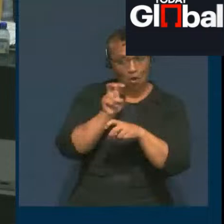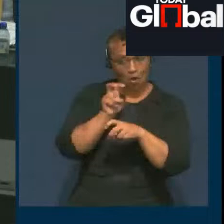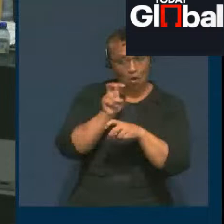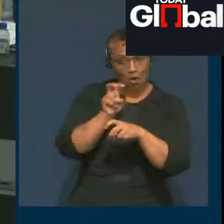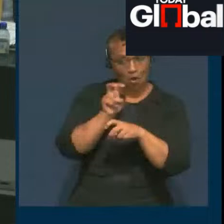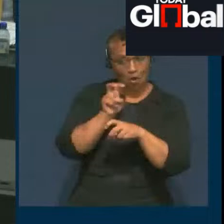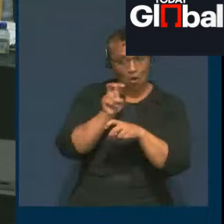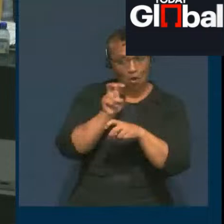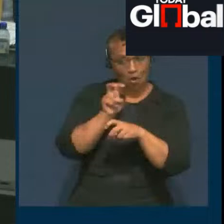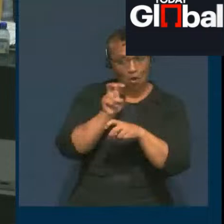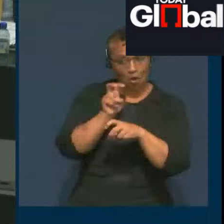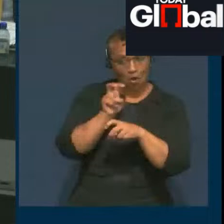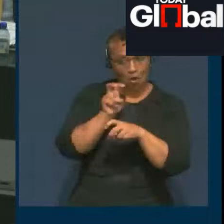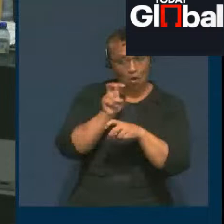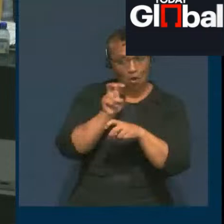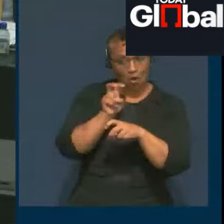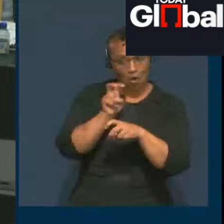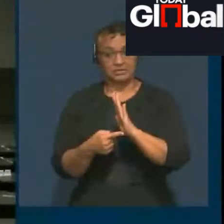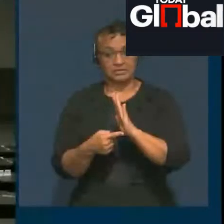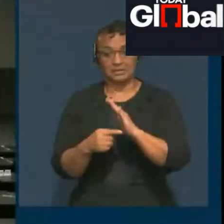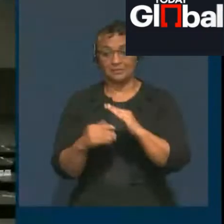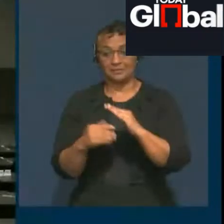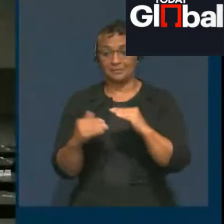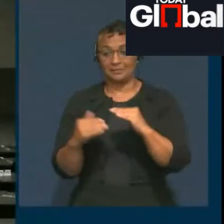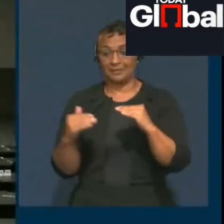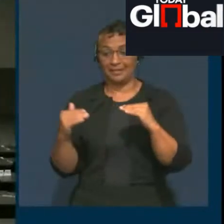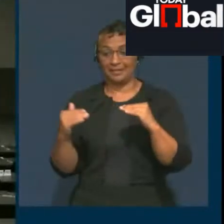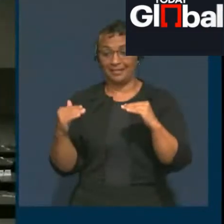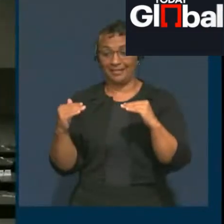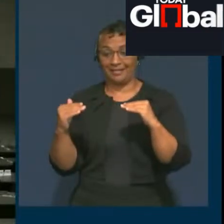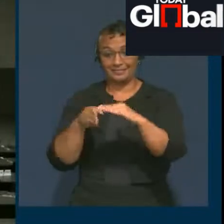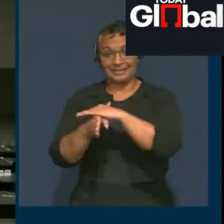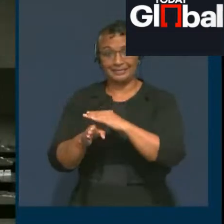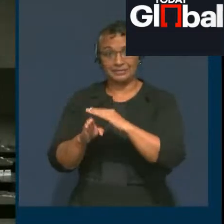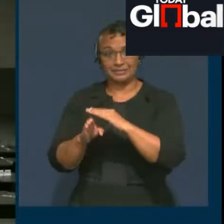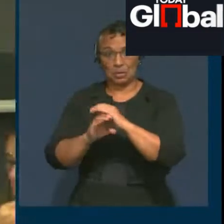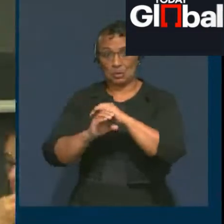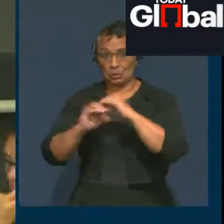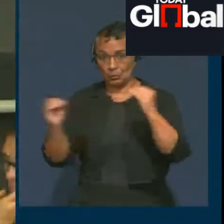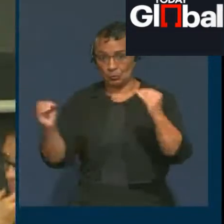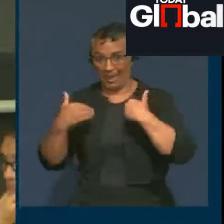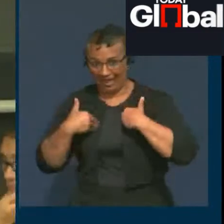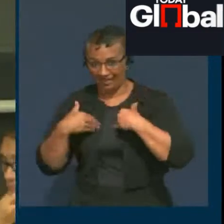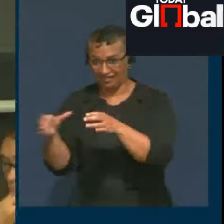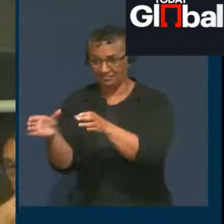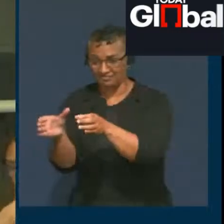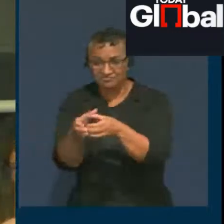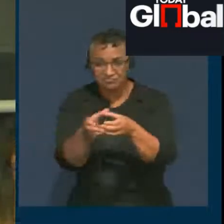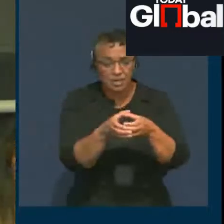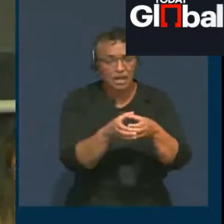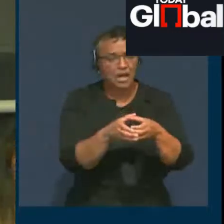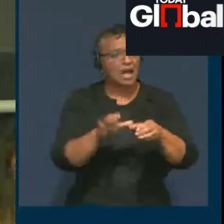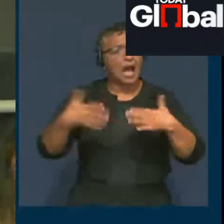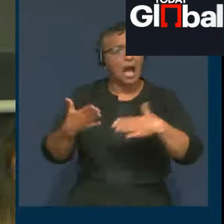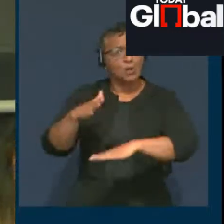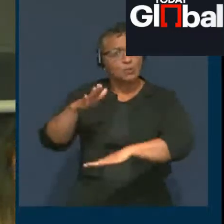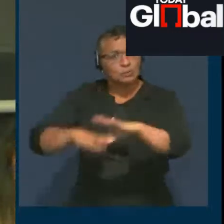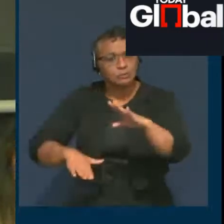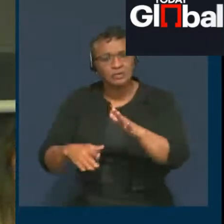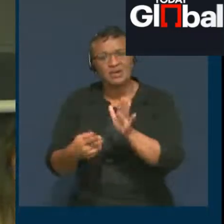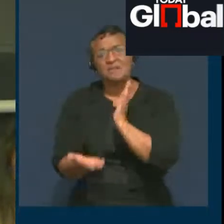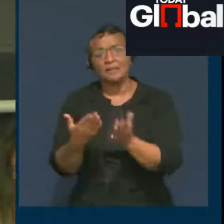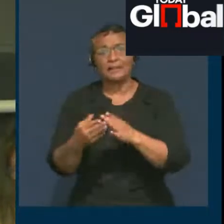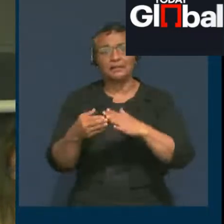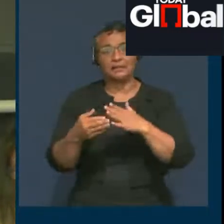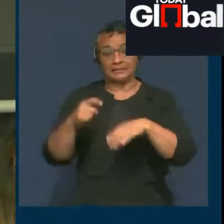who do not uphold accessibility standards, whether this be during the design or implementation